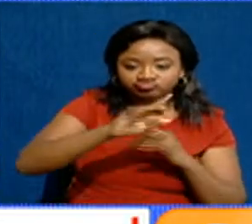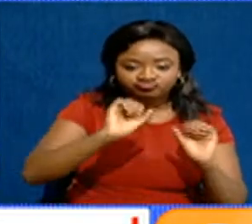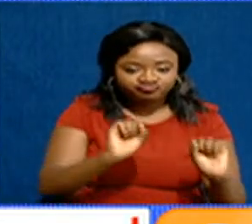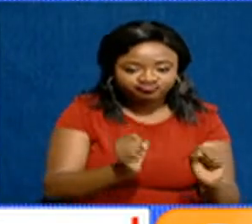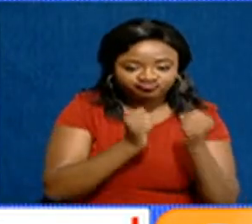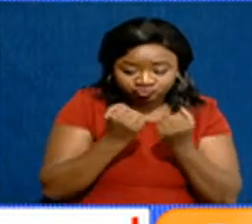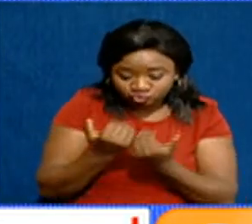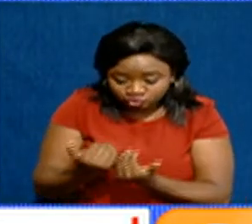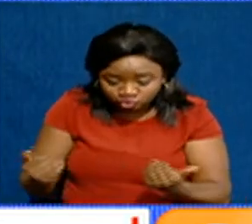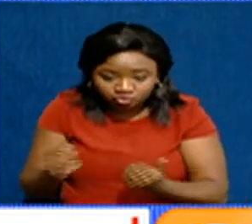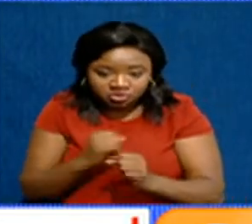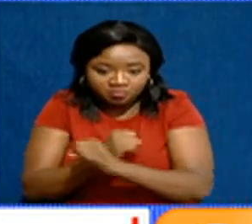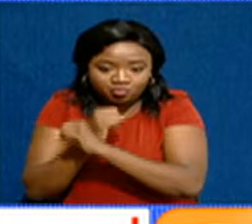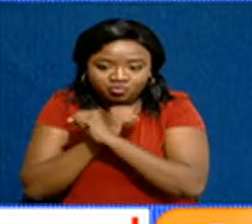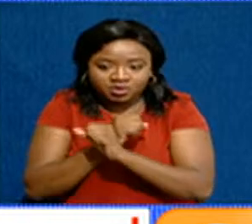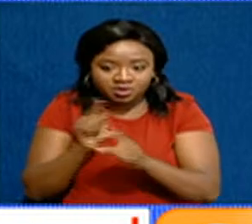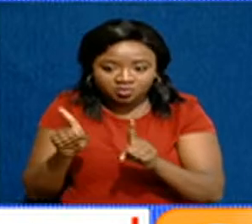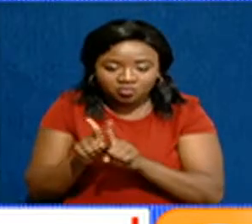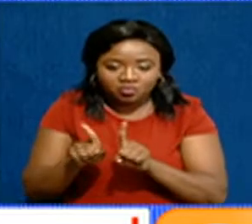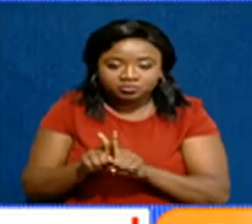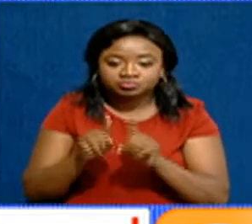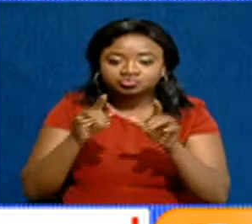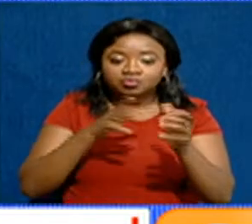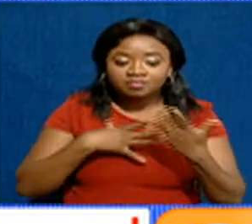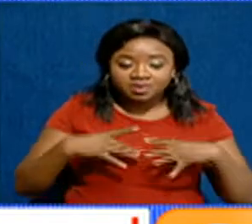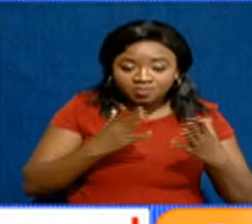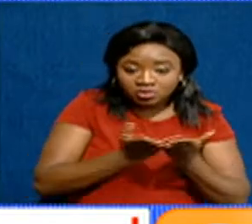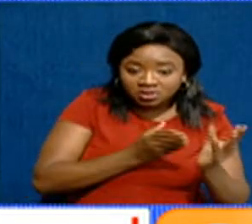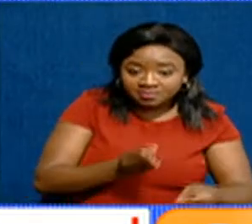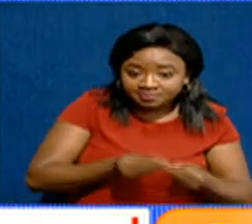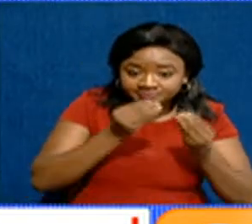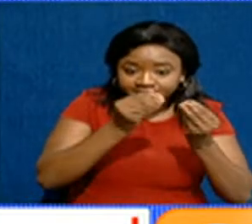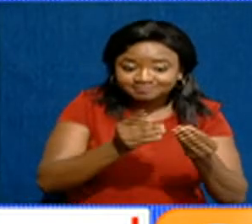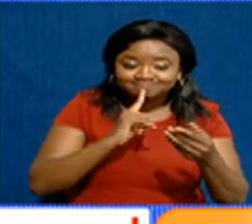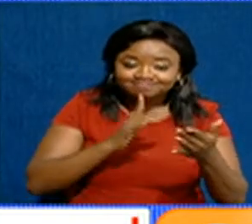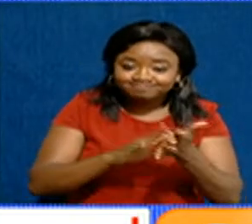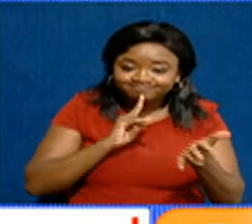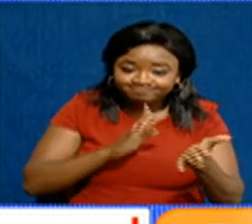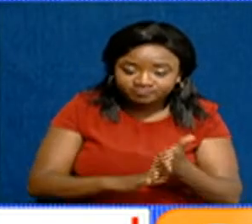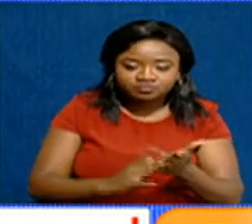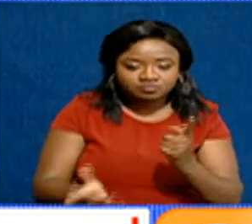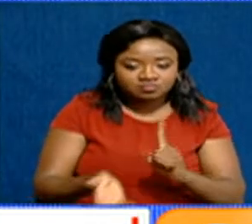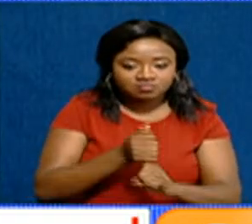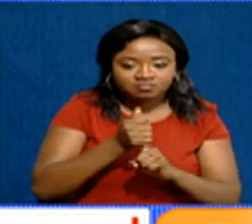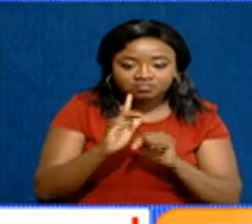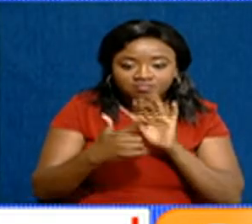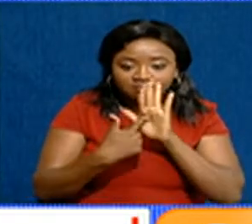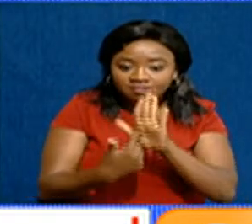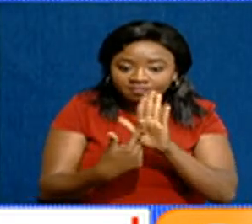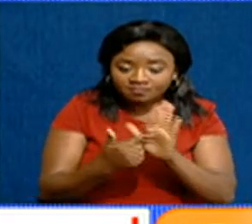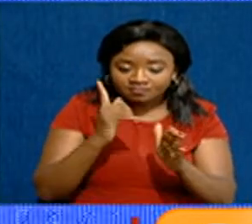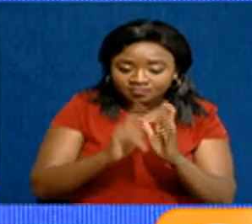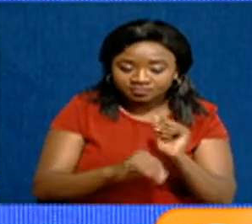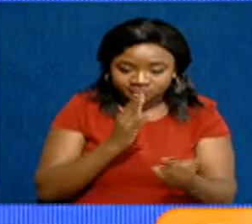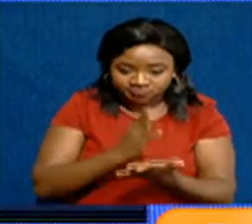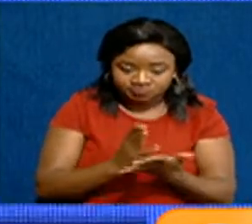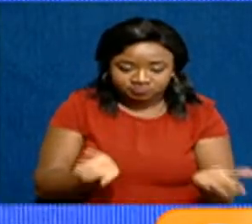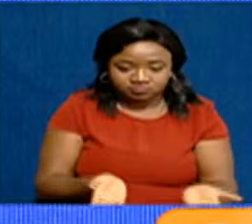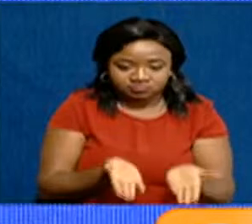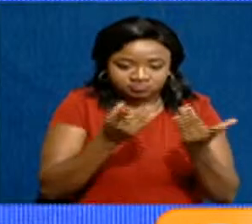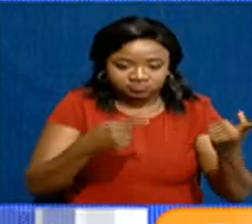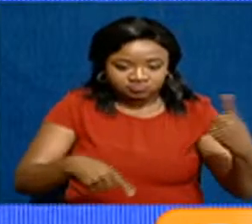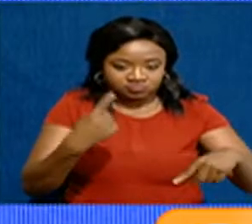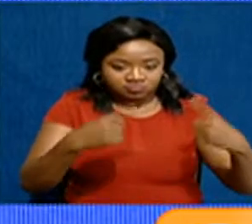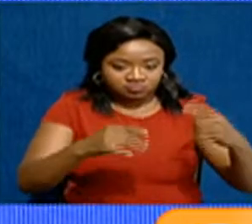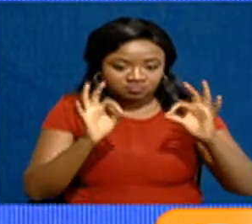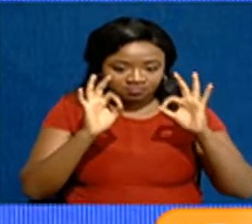and we must ensure that service providers live up to the promises they make to consumers. Increasing competitiveness is the primary